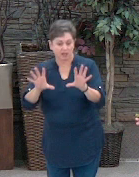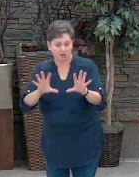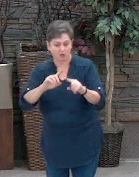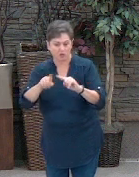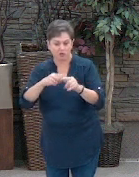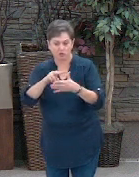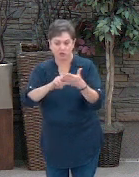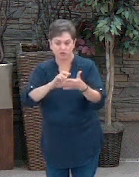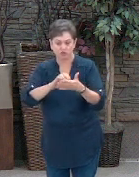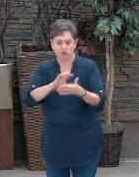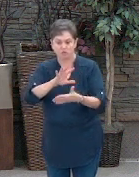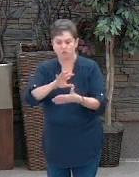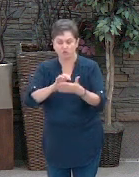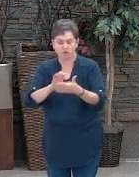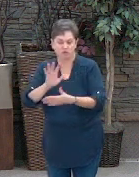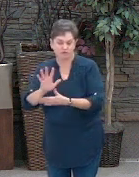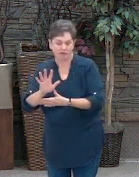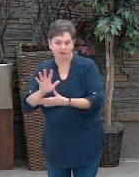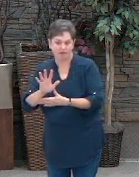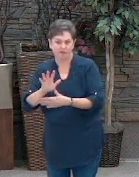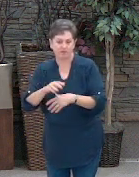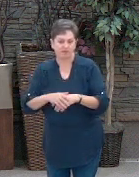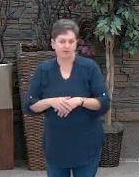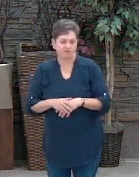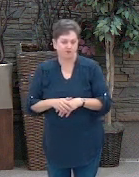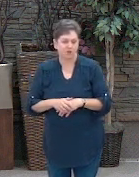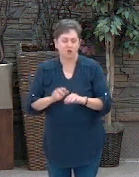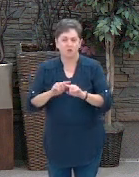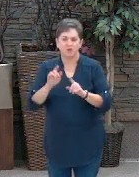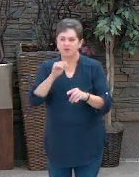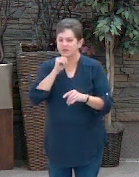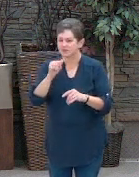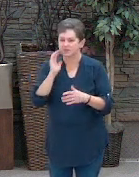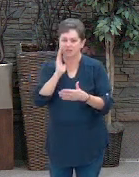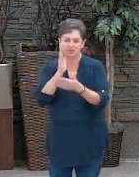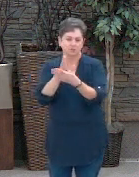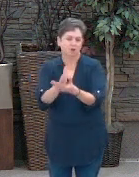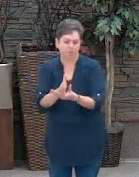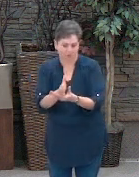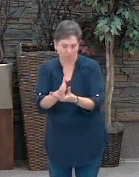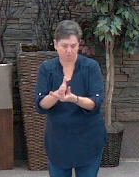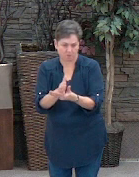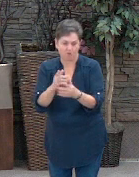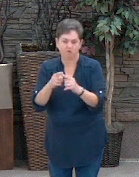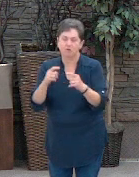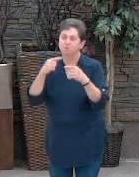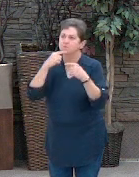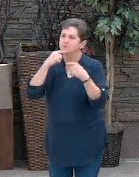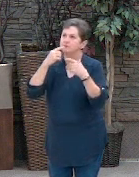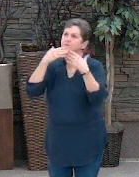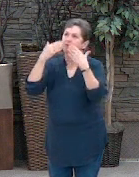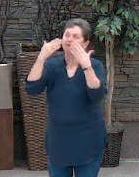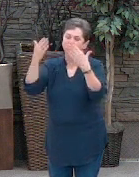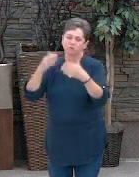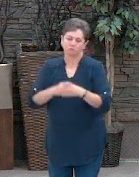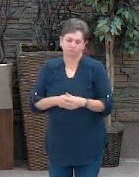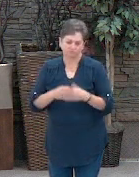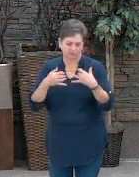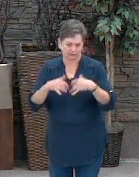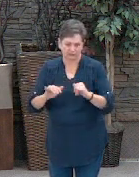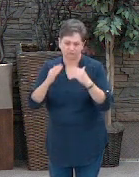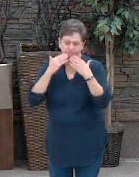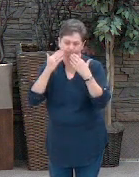to chapter 4 and chapter 5. They're not, but that doesn't stop him from giving thanks.